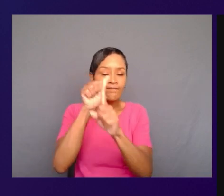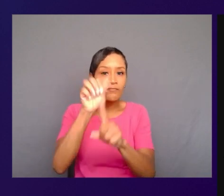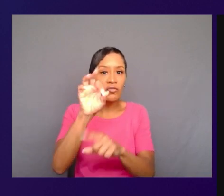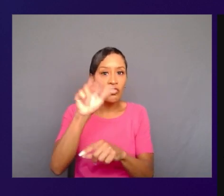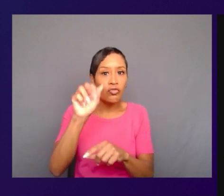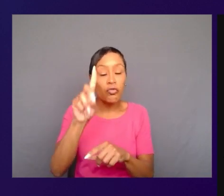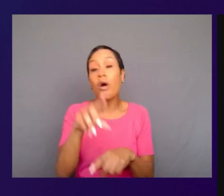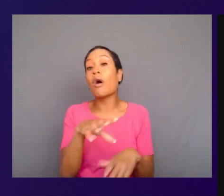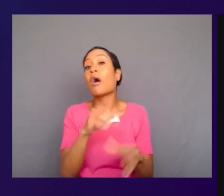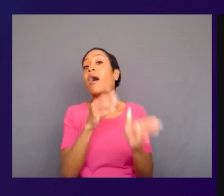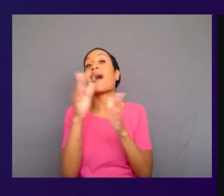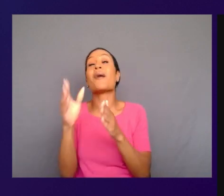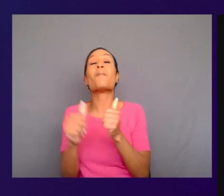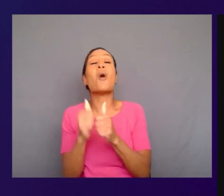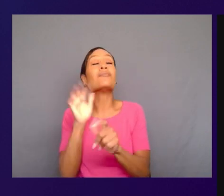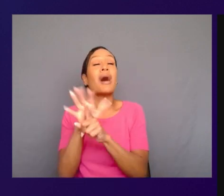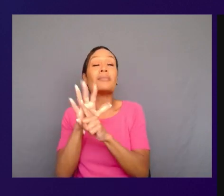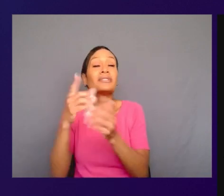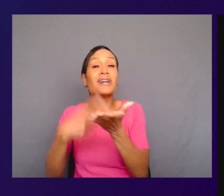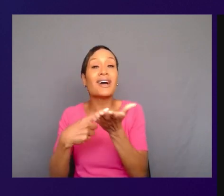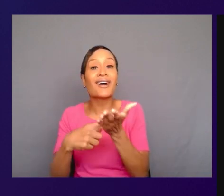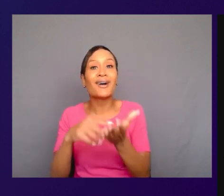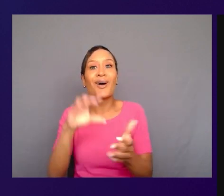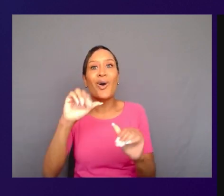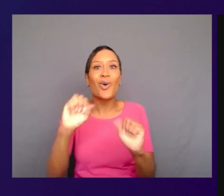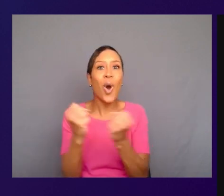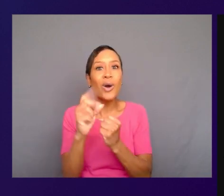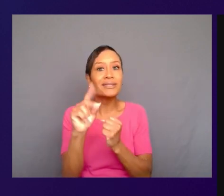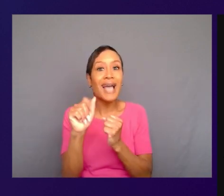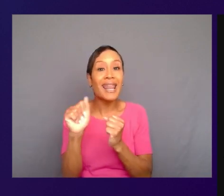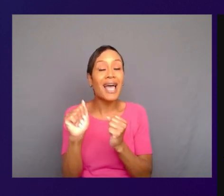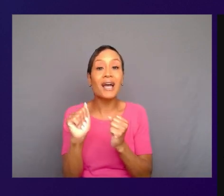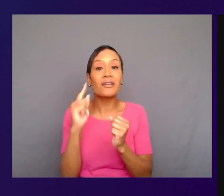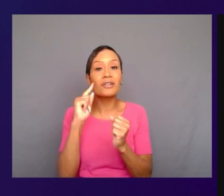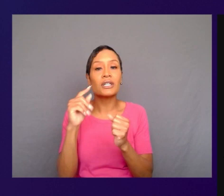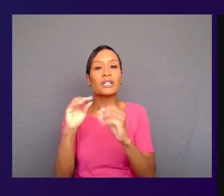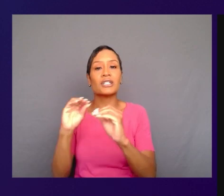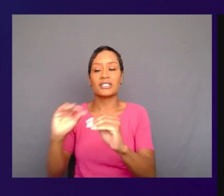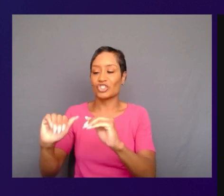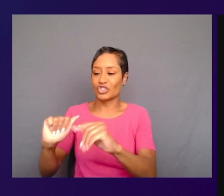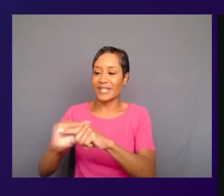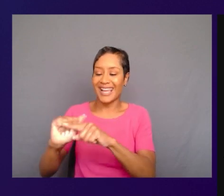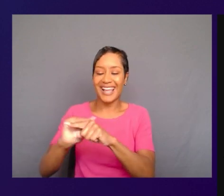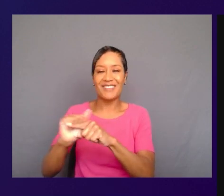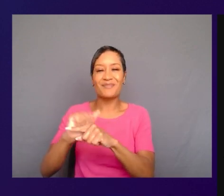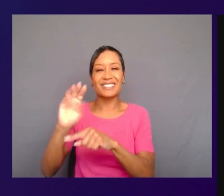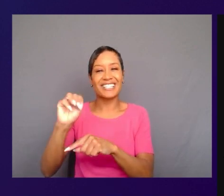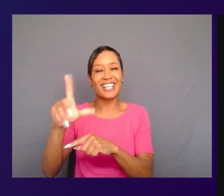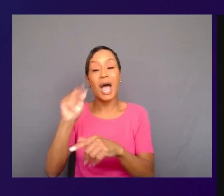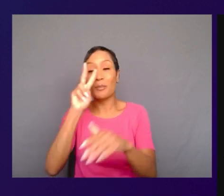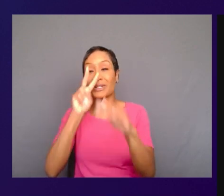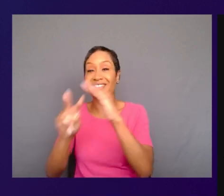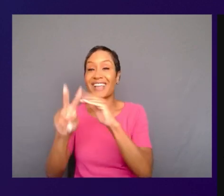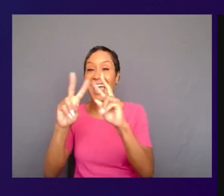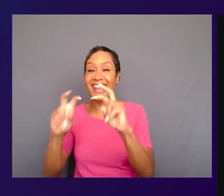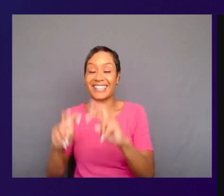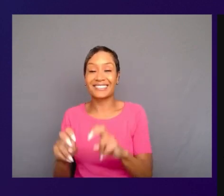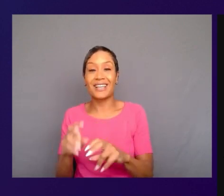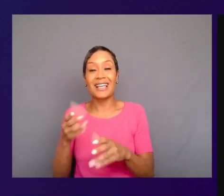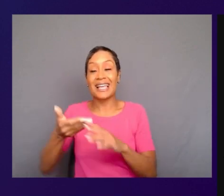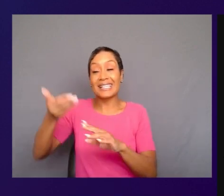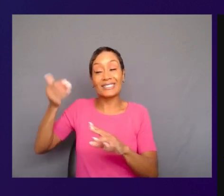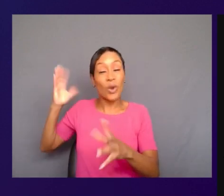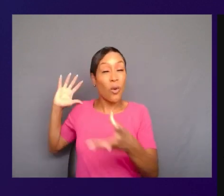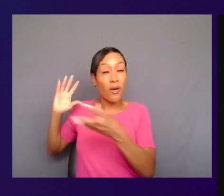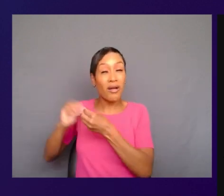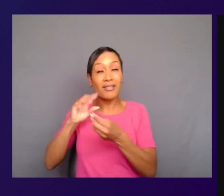talked about use cases these days, cold data can be useful for training machine learning models and predictive analytics. Historical data can be used to create models